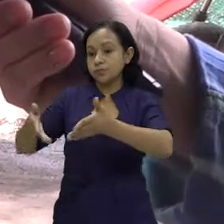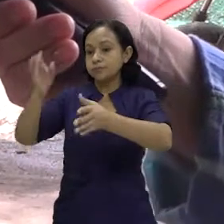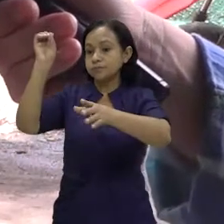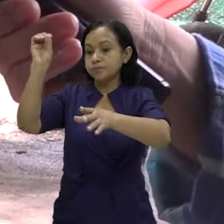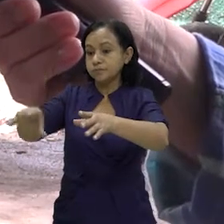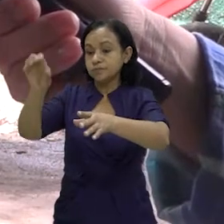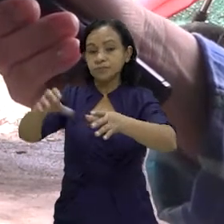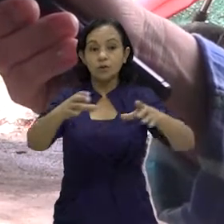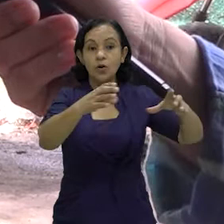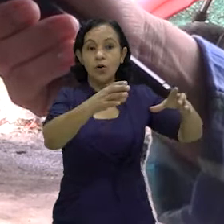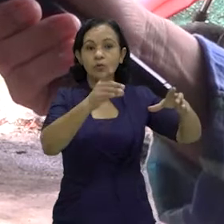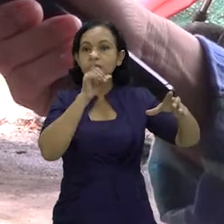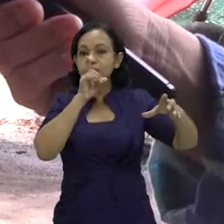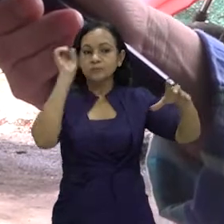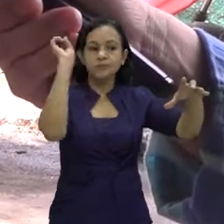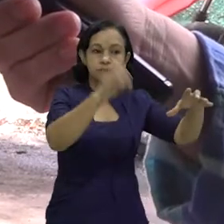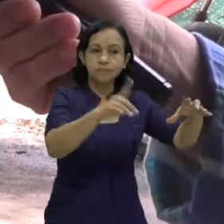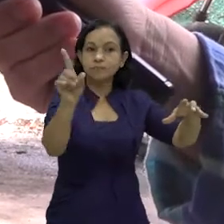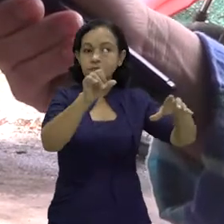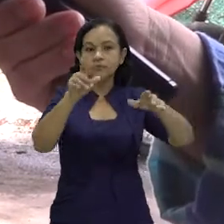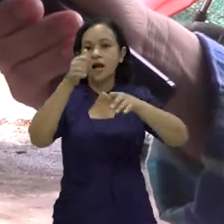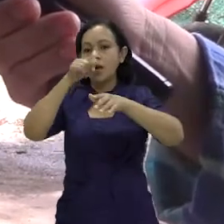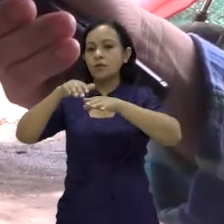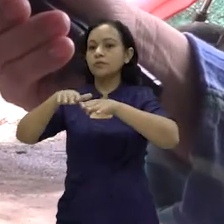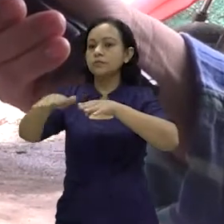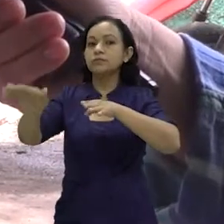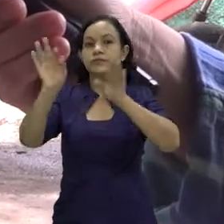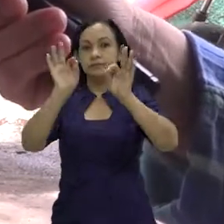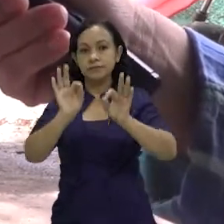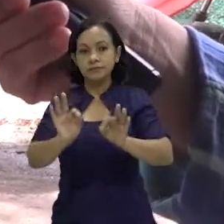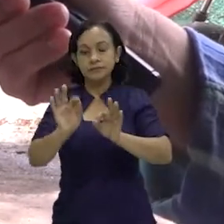Segura